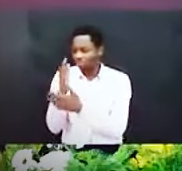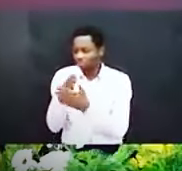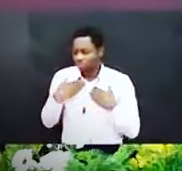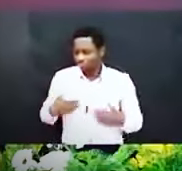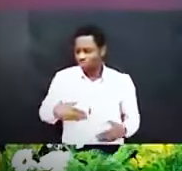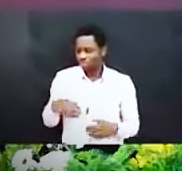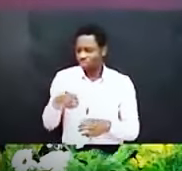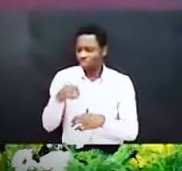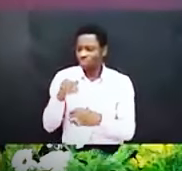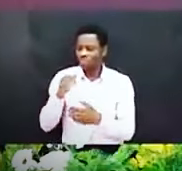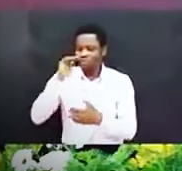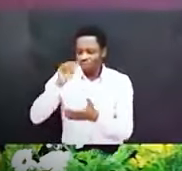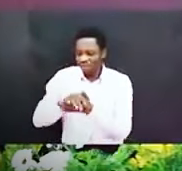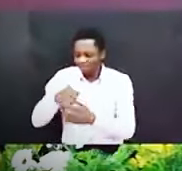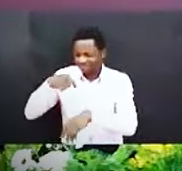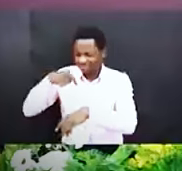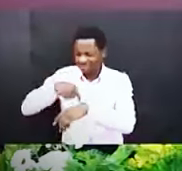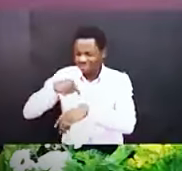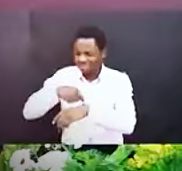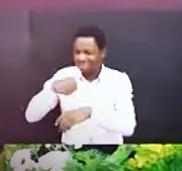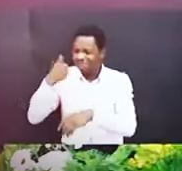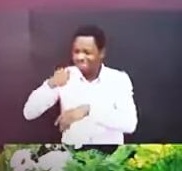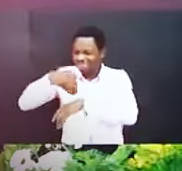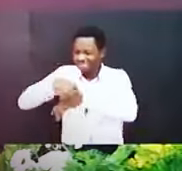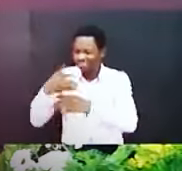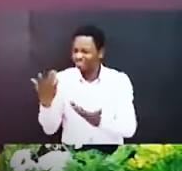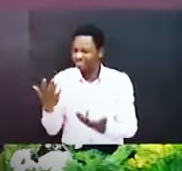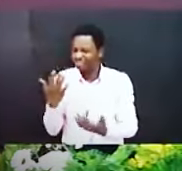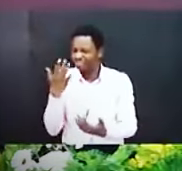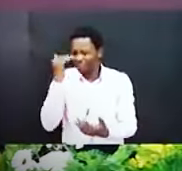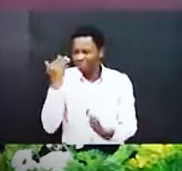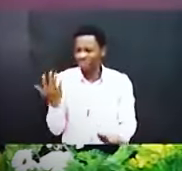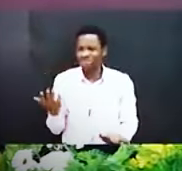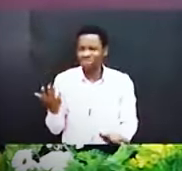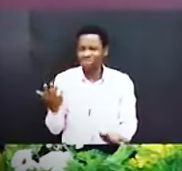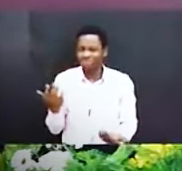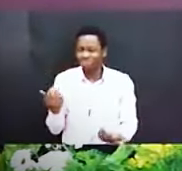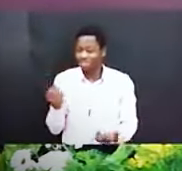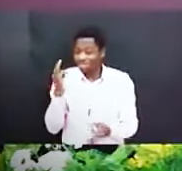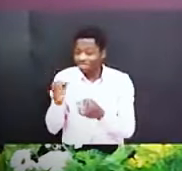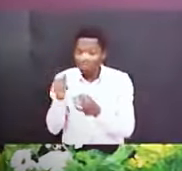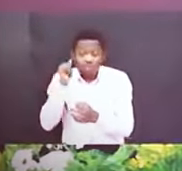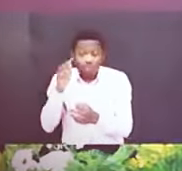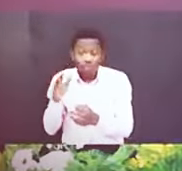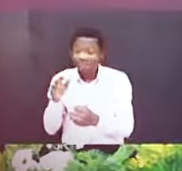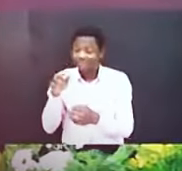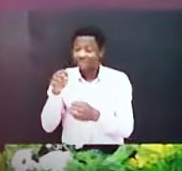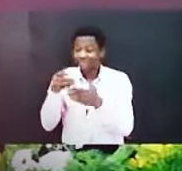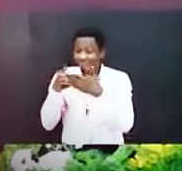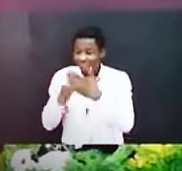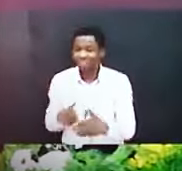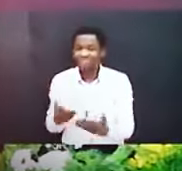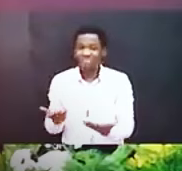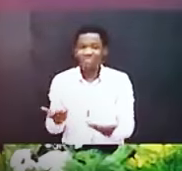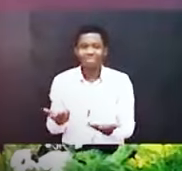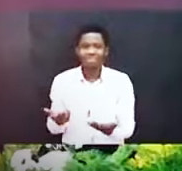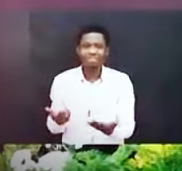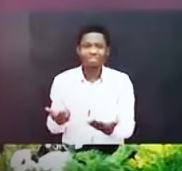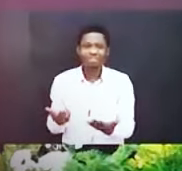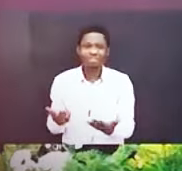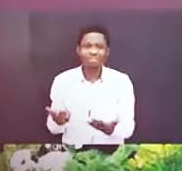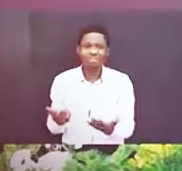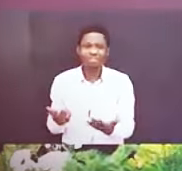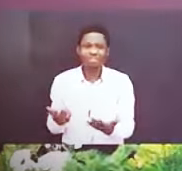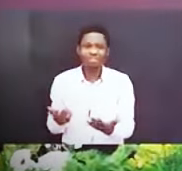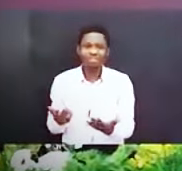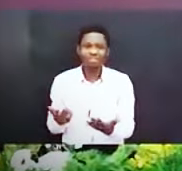Why? Say the woman's leader. If you need the woman's leader, one of the best ways to be doing that is to always be calling